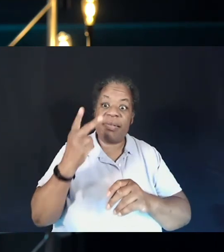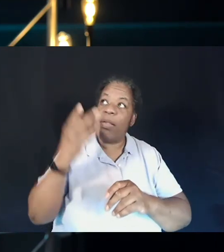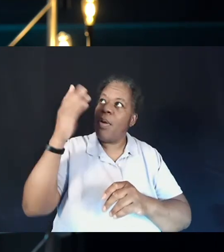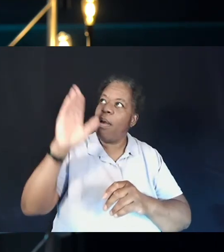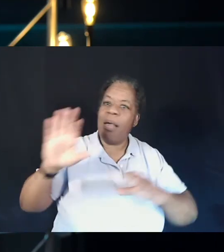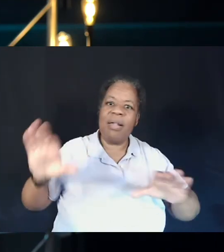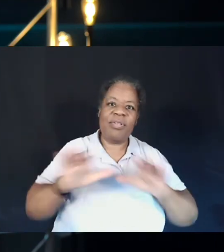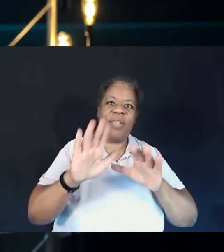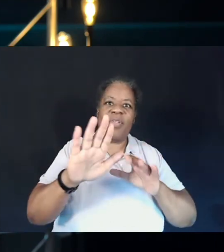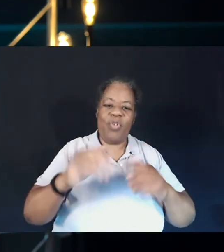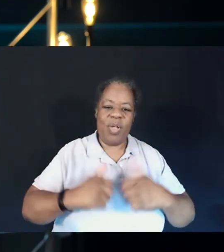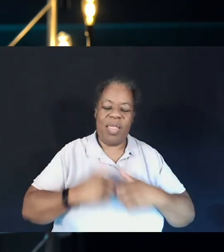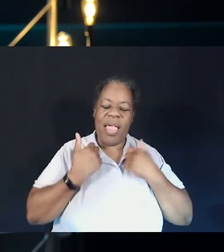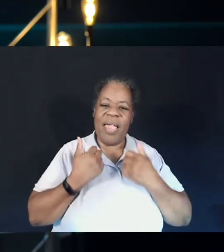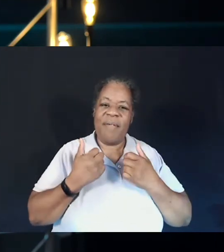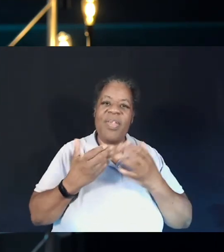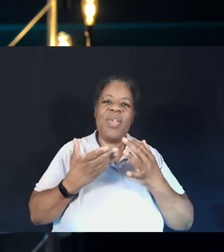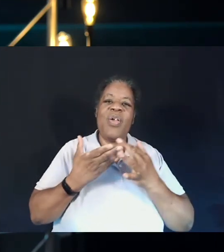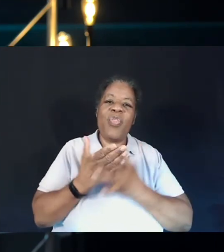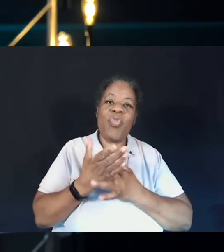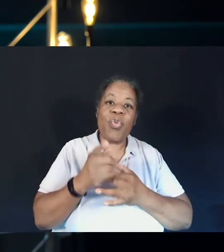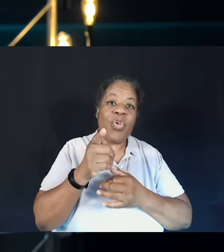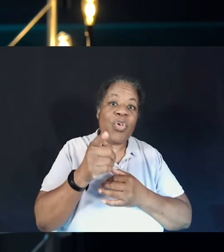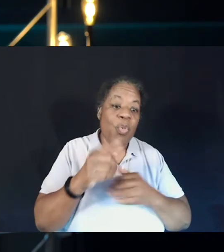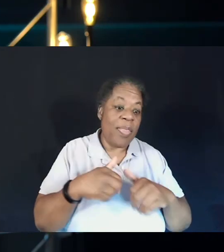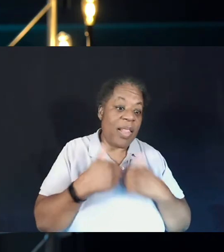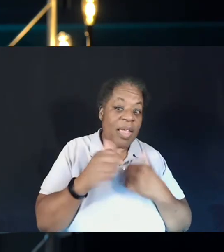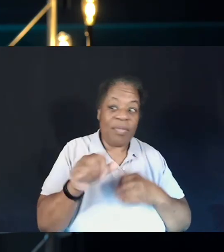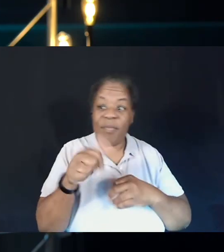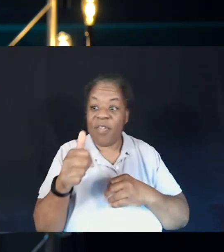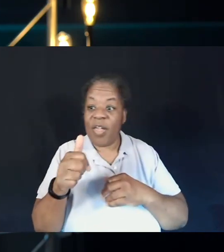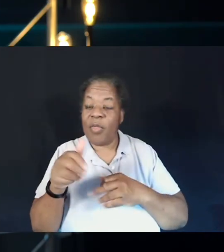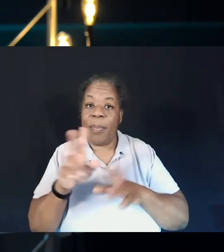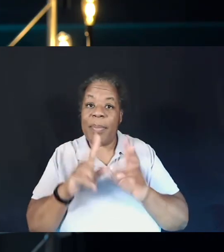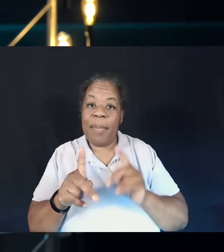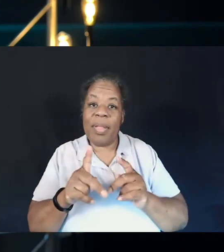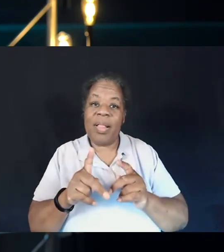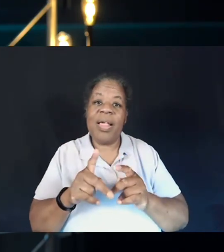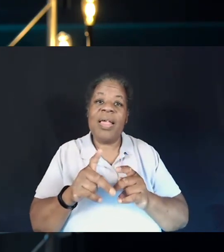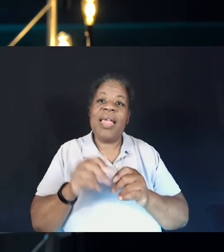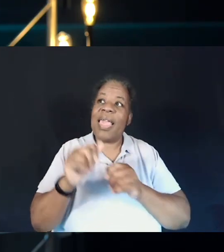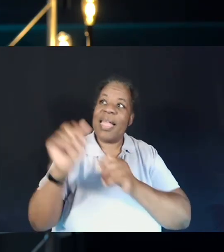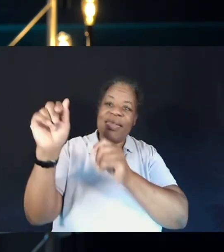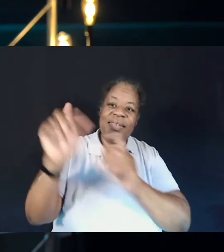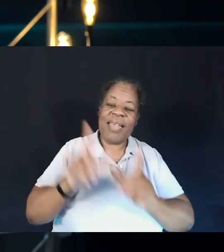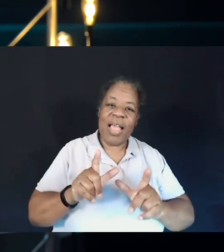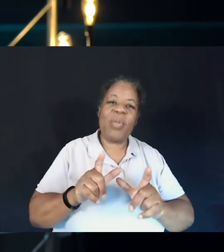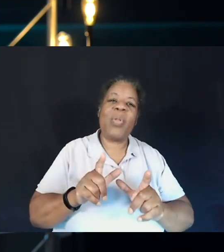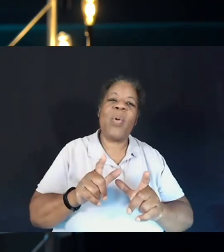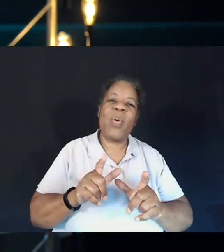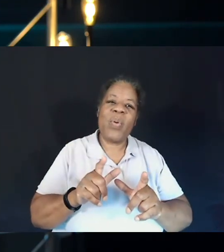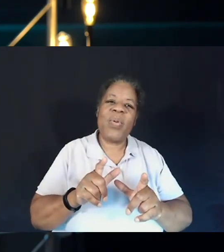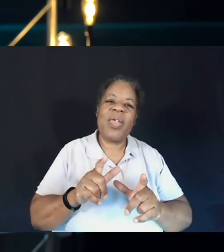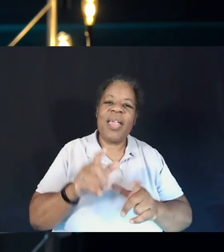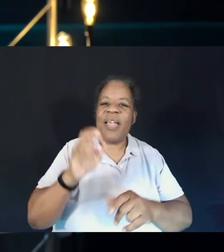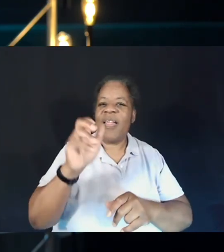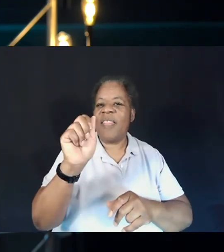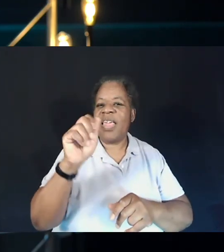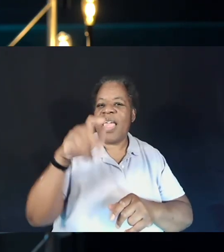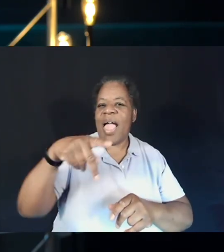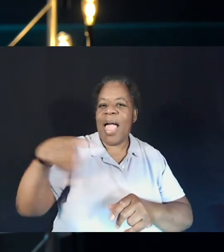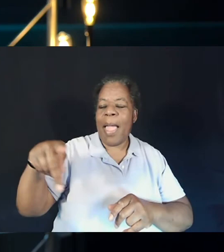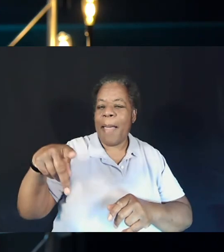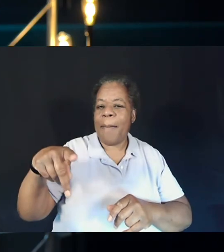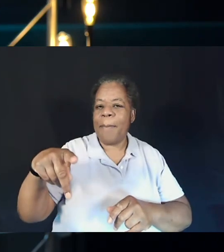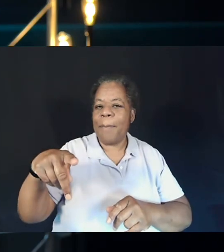others. To find more variations on this prayer, you can download the app Reimagining the Examine. That's where those 5 R's came from. It's on